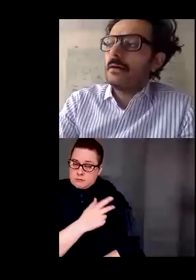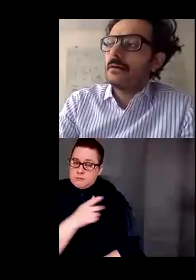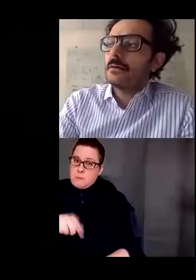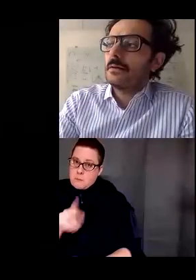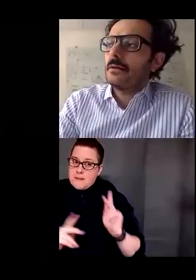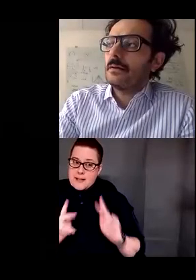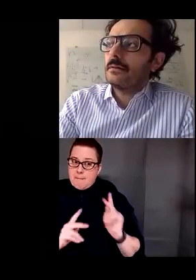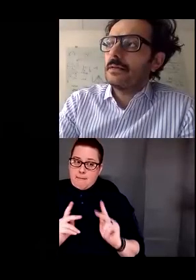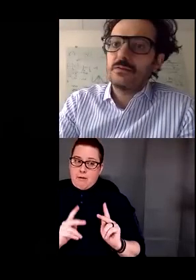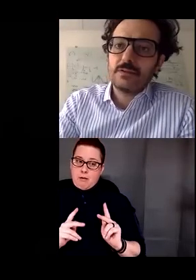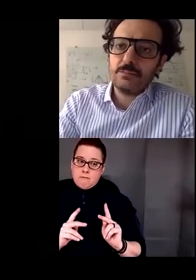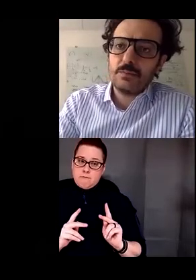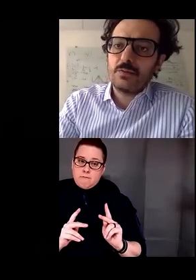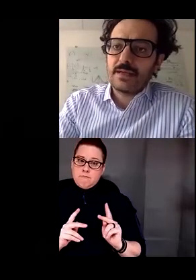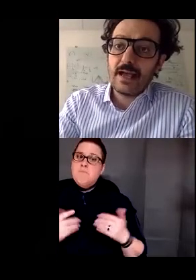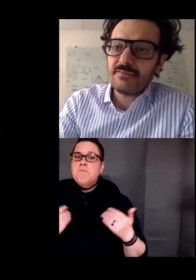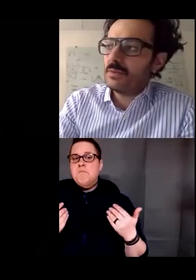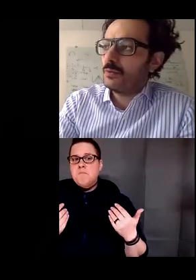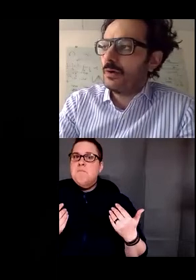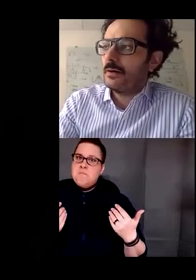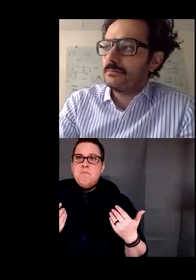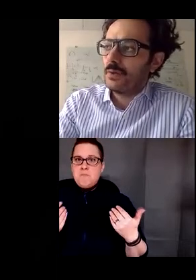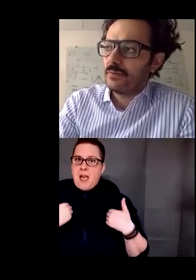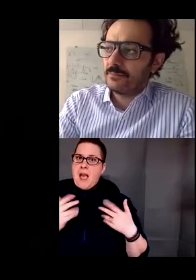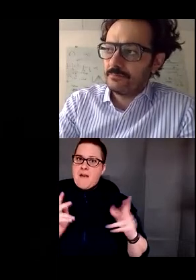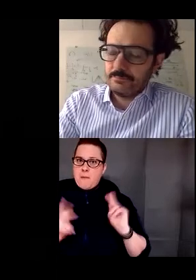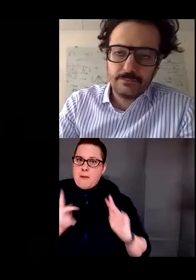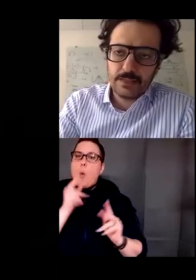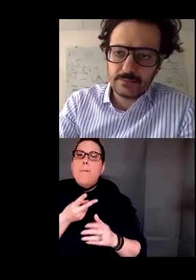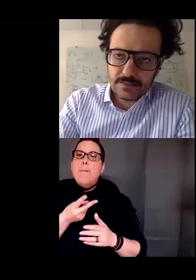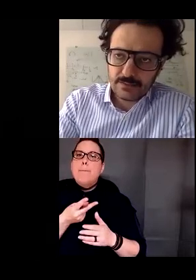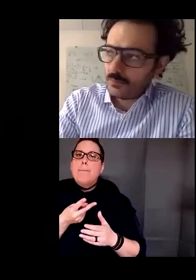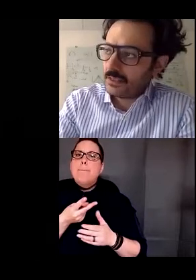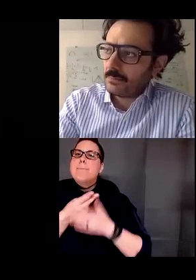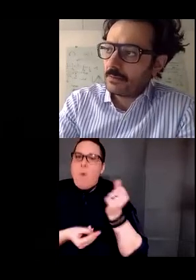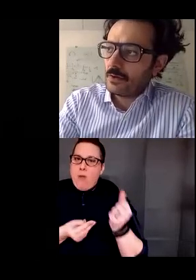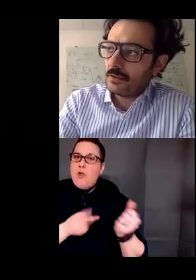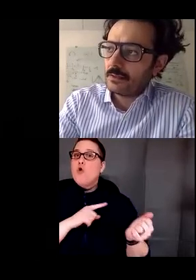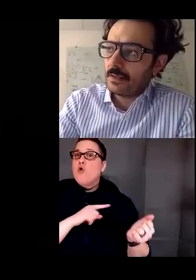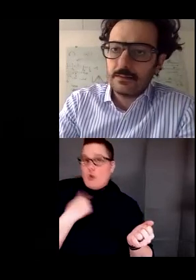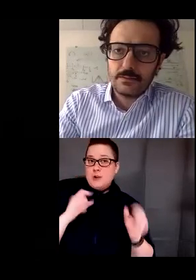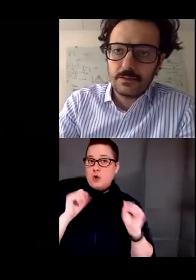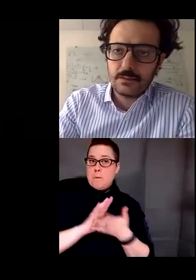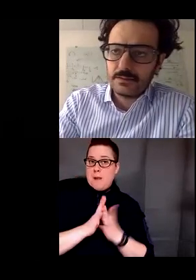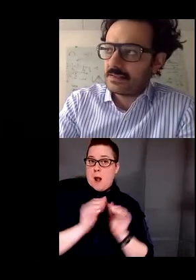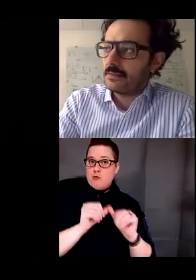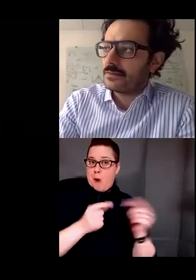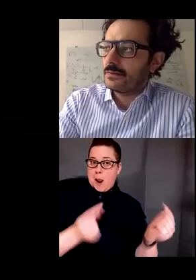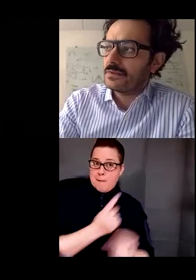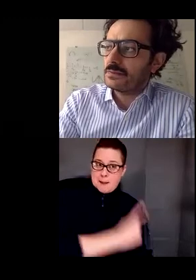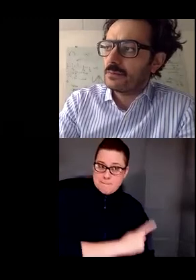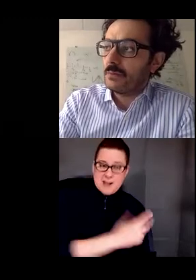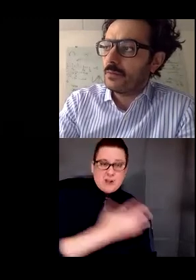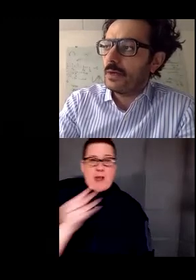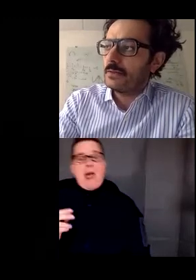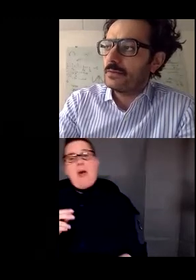they contain probably, or they have people who are both at risk for becoming chronic and resilient. So